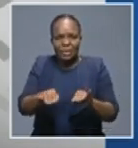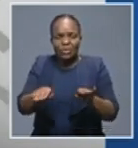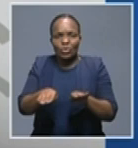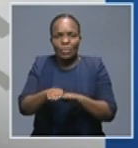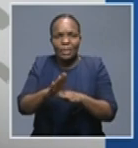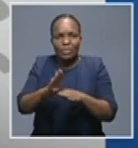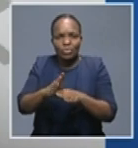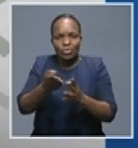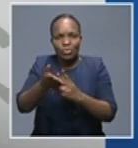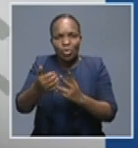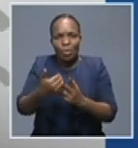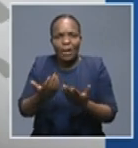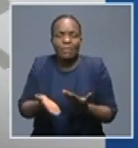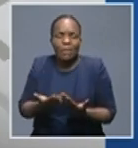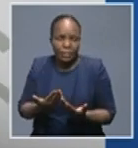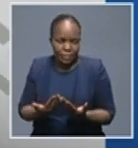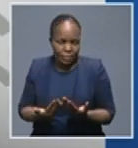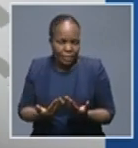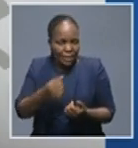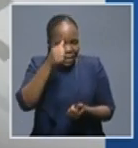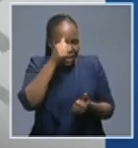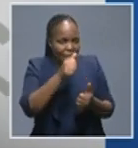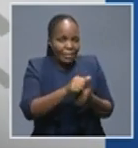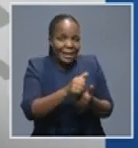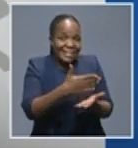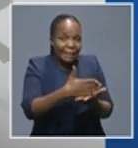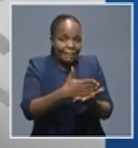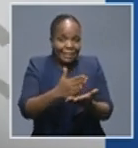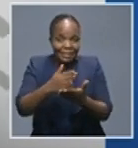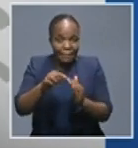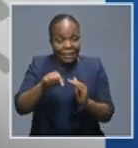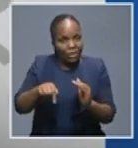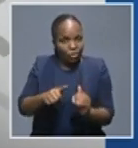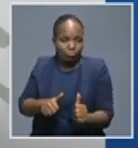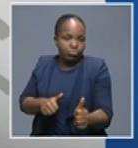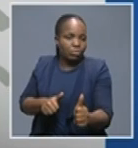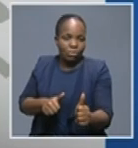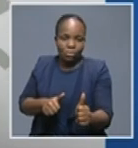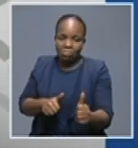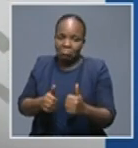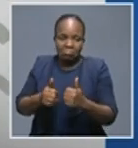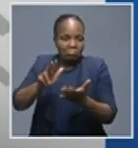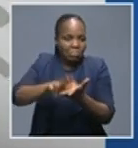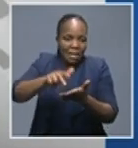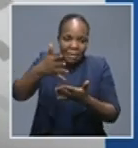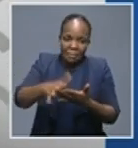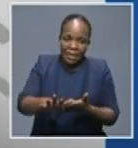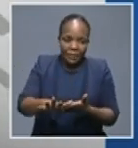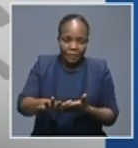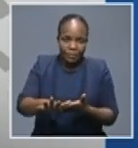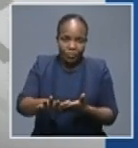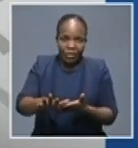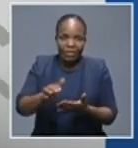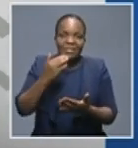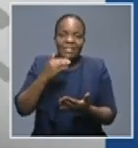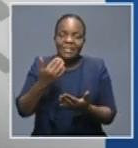business persons. As you might know, some countries are already ahead. They have adopted the visa on